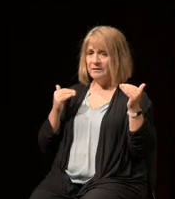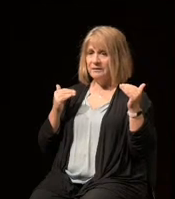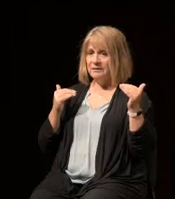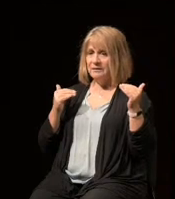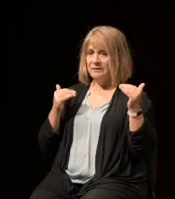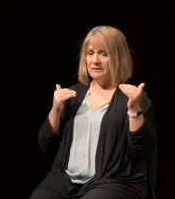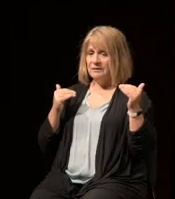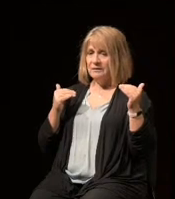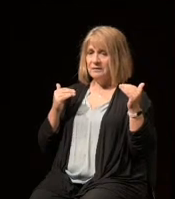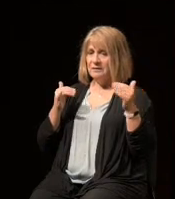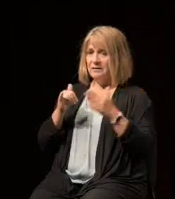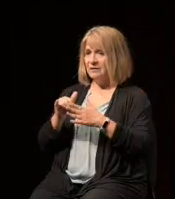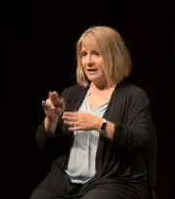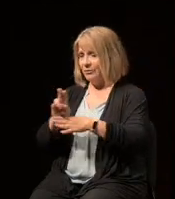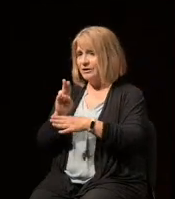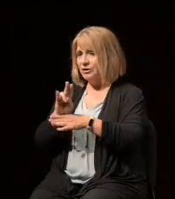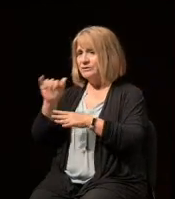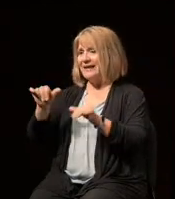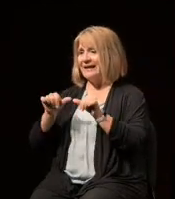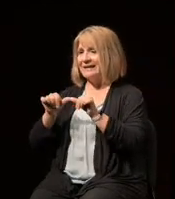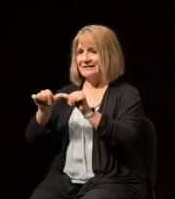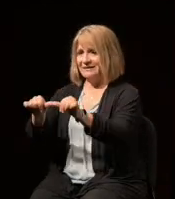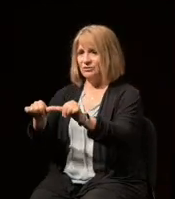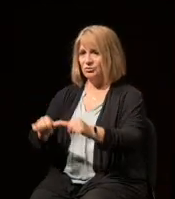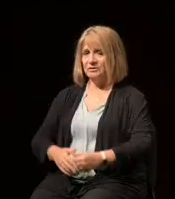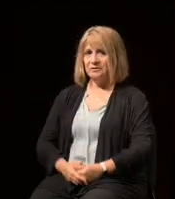draw on it and perpetuate it.